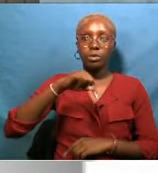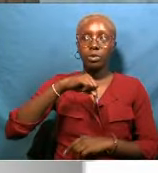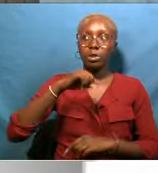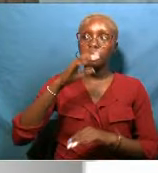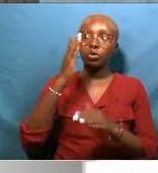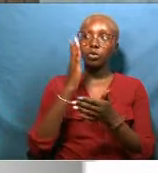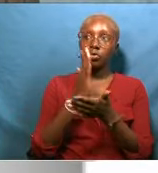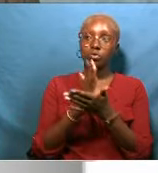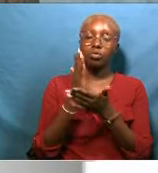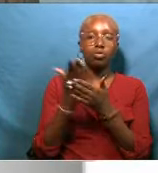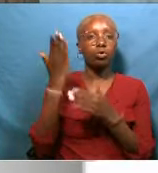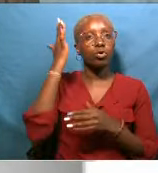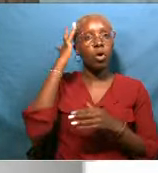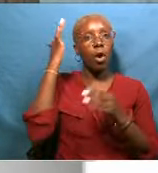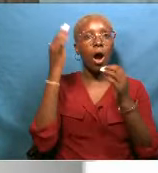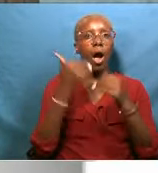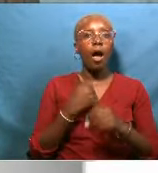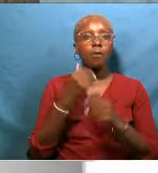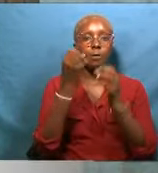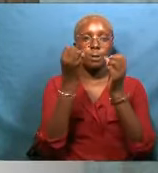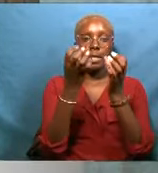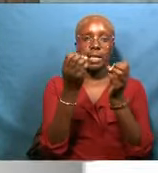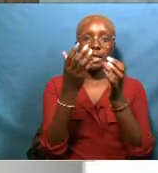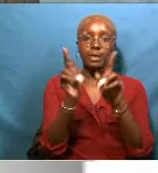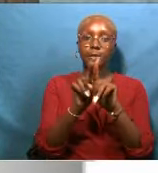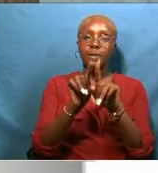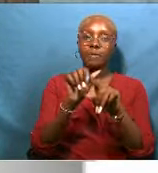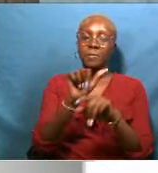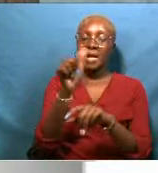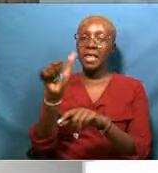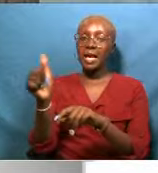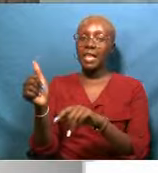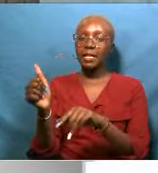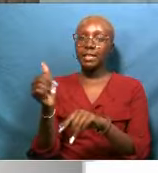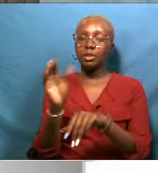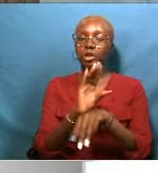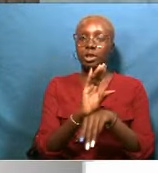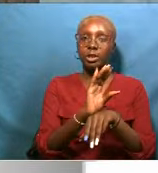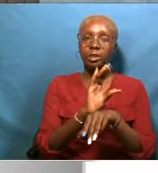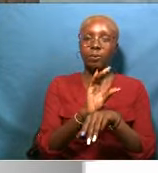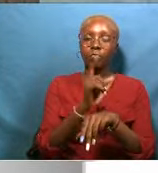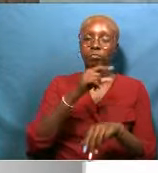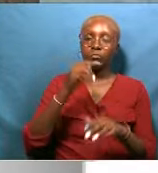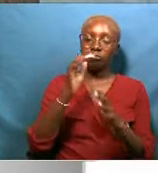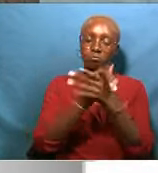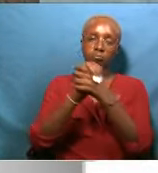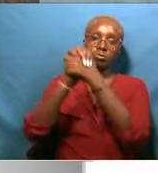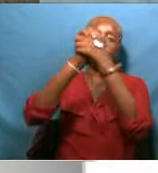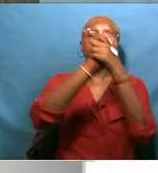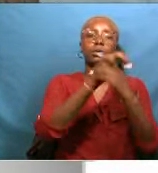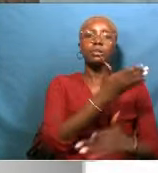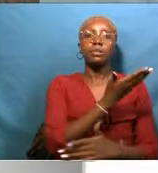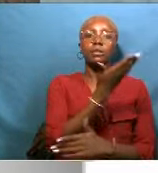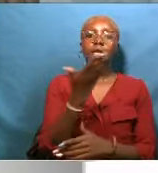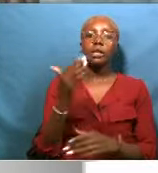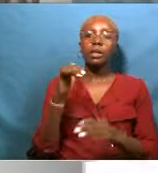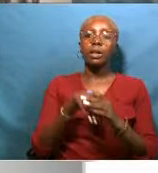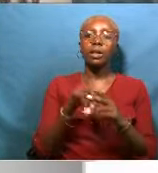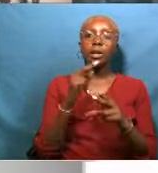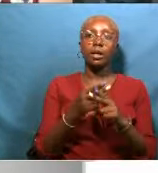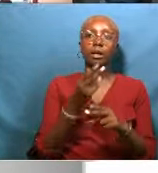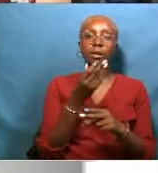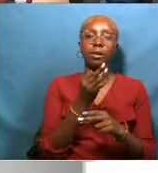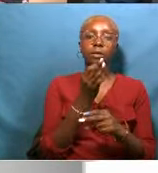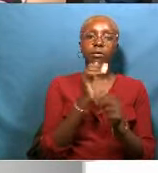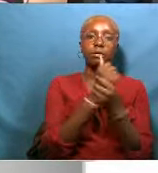have a number even from our neighboring parishes. I greet you all in the name of our Lord and Savior, Jesus Christ.